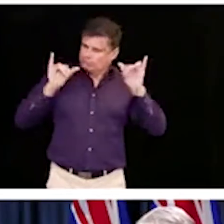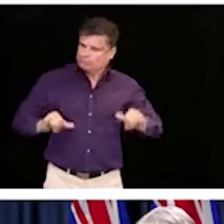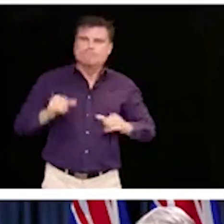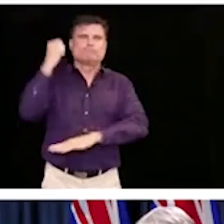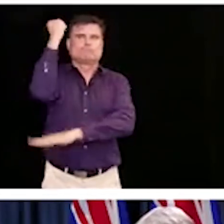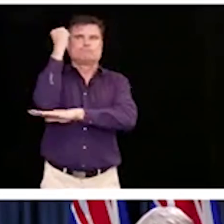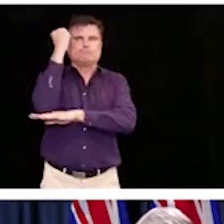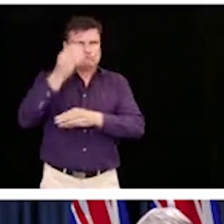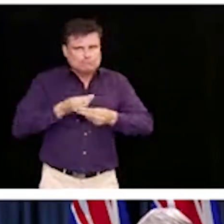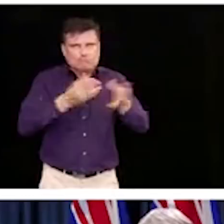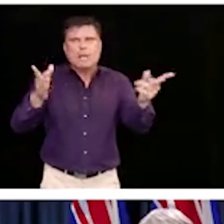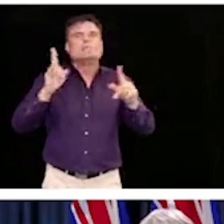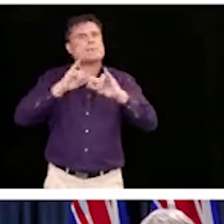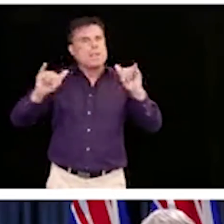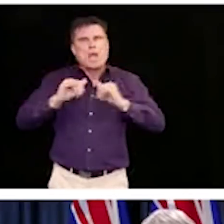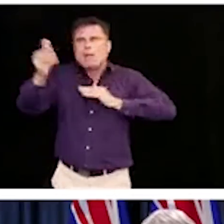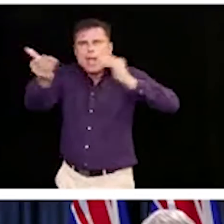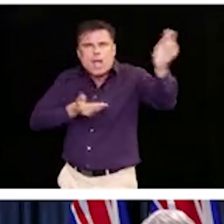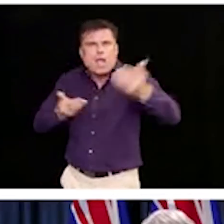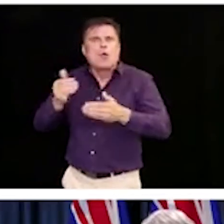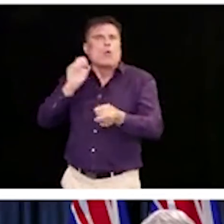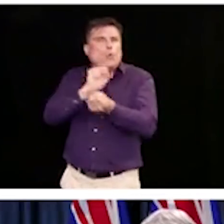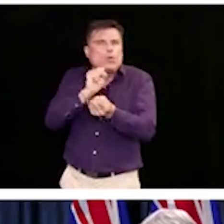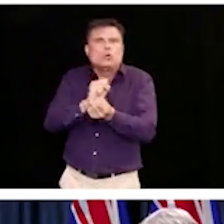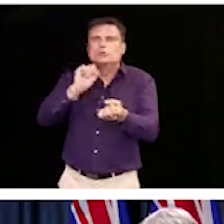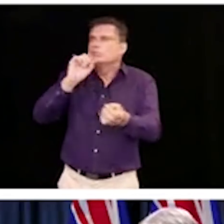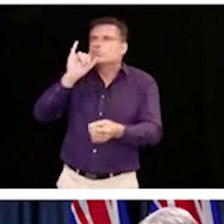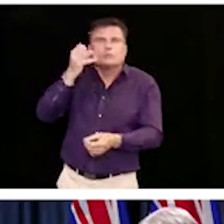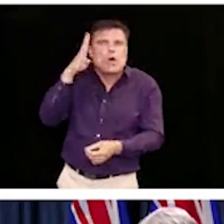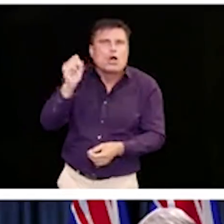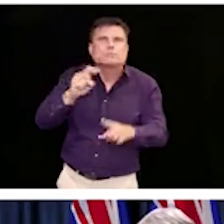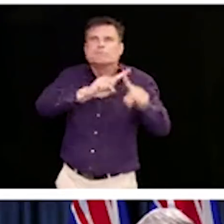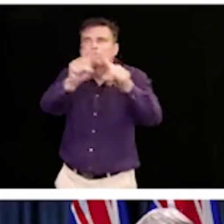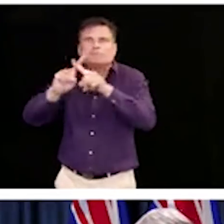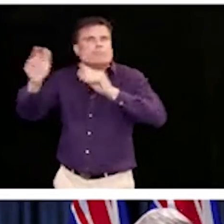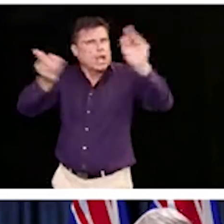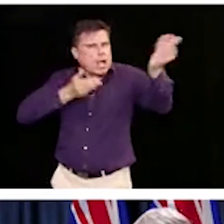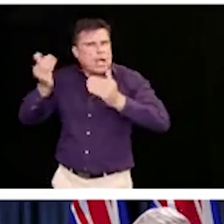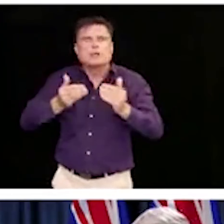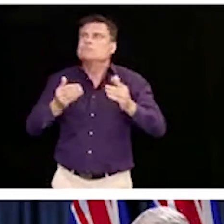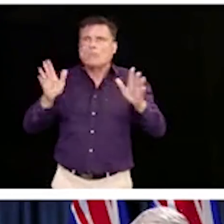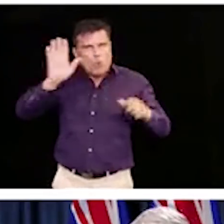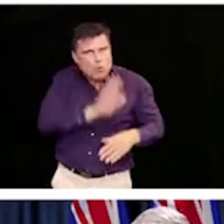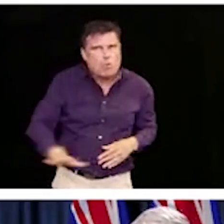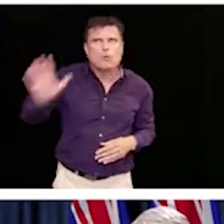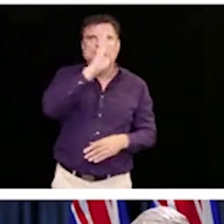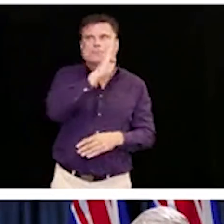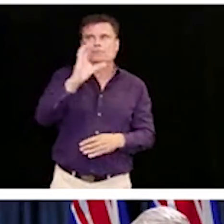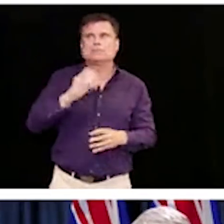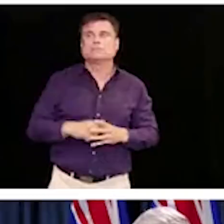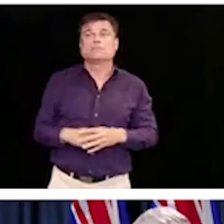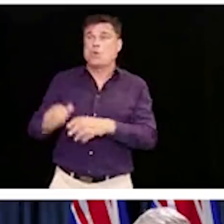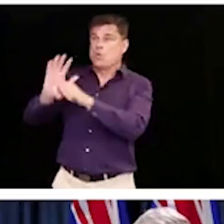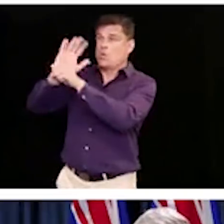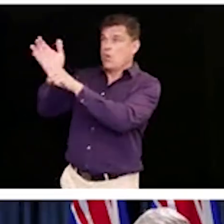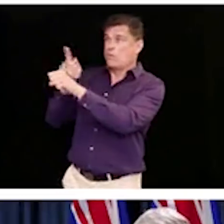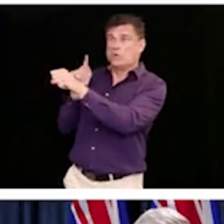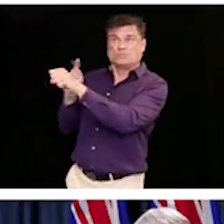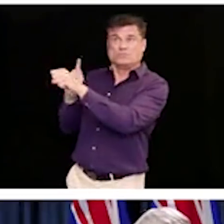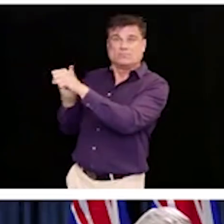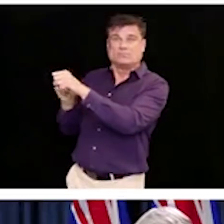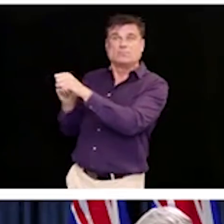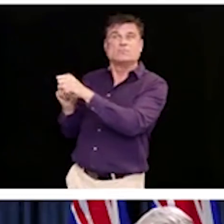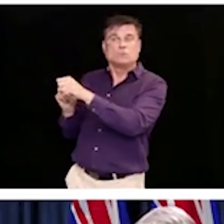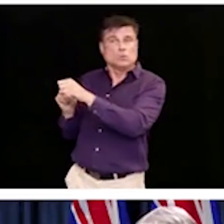position with jobs in every corner of our province. The pandemic has certainly exposed underlying gaps in our economy and our